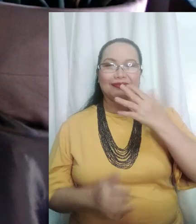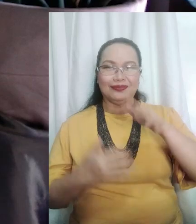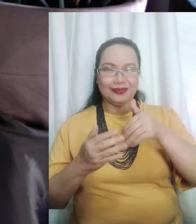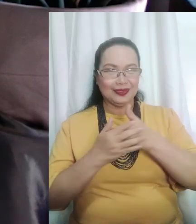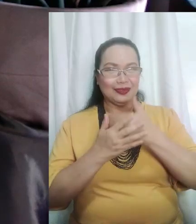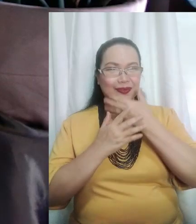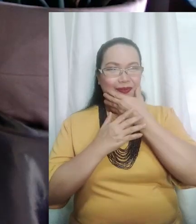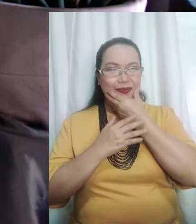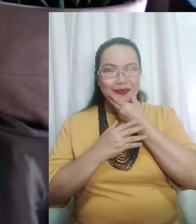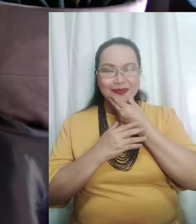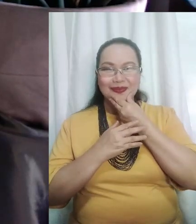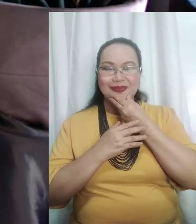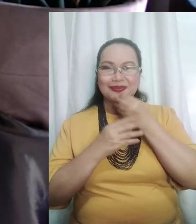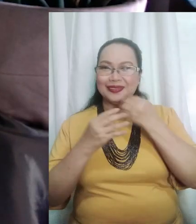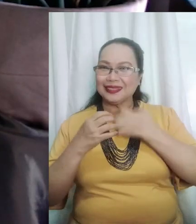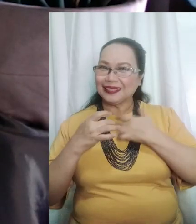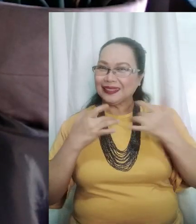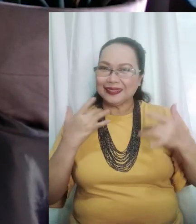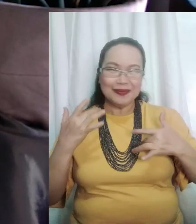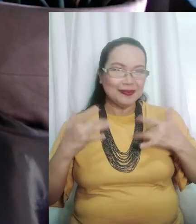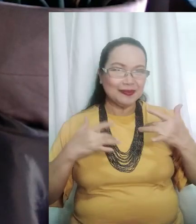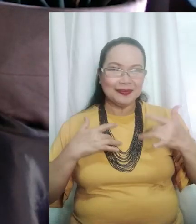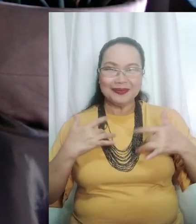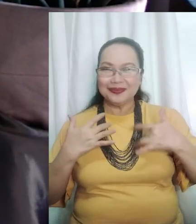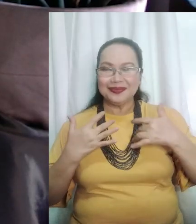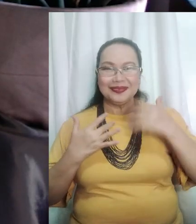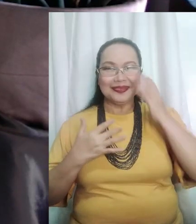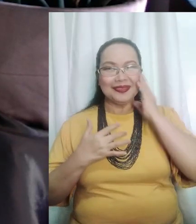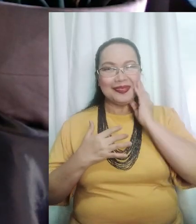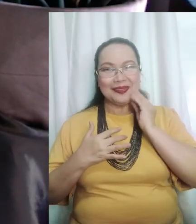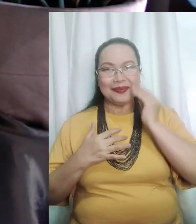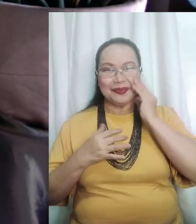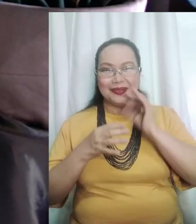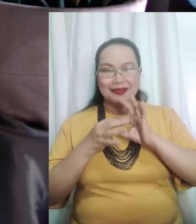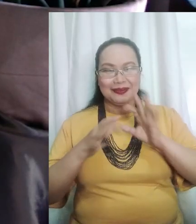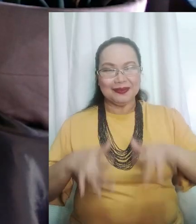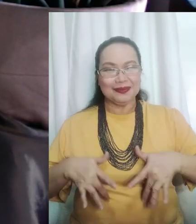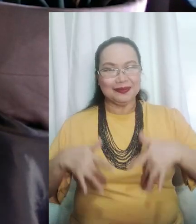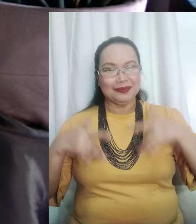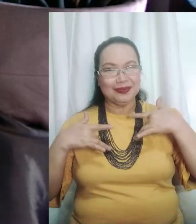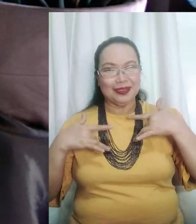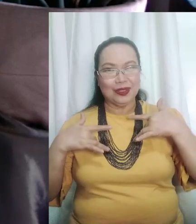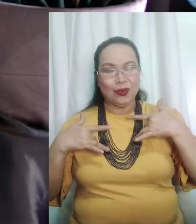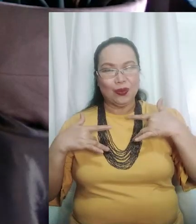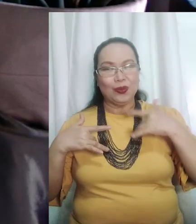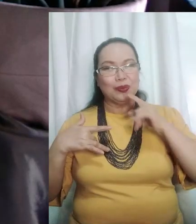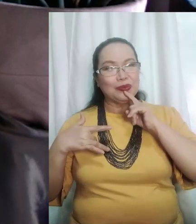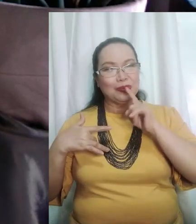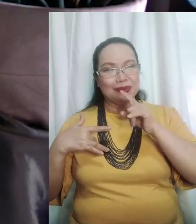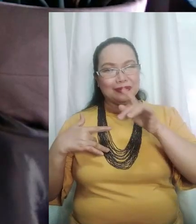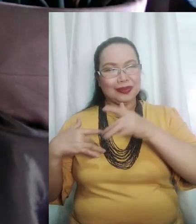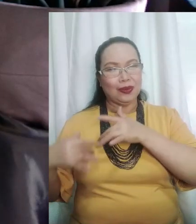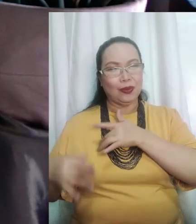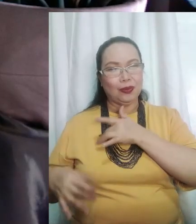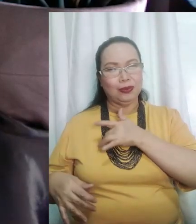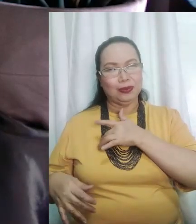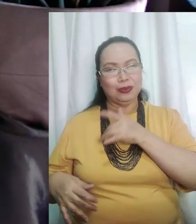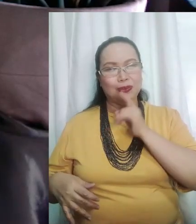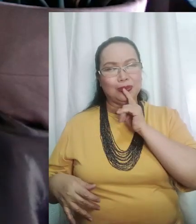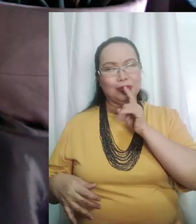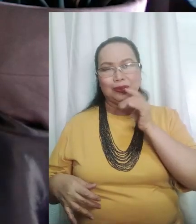in all its beauty and exciting, thrilling adventures, really captures our emotions